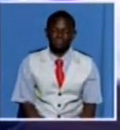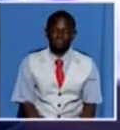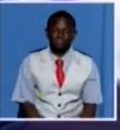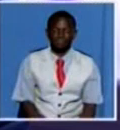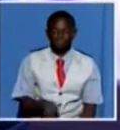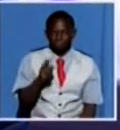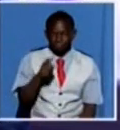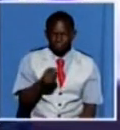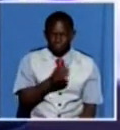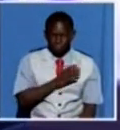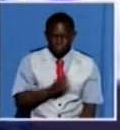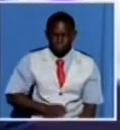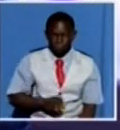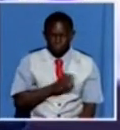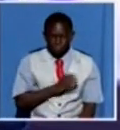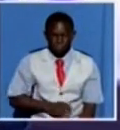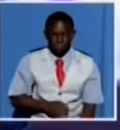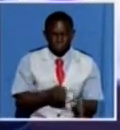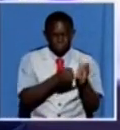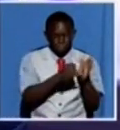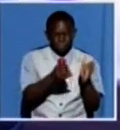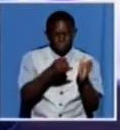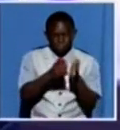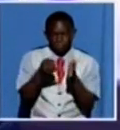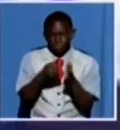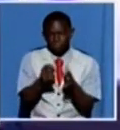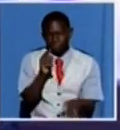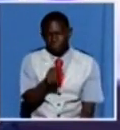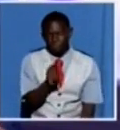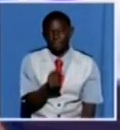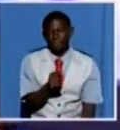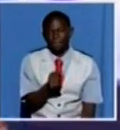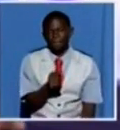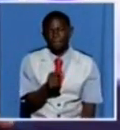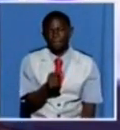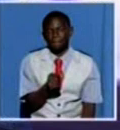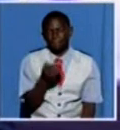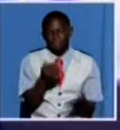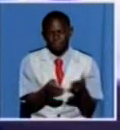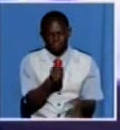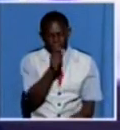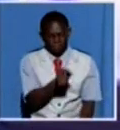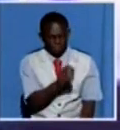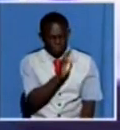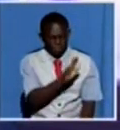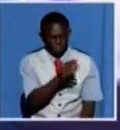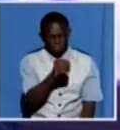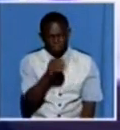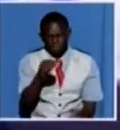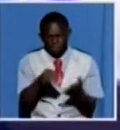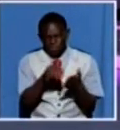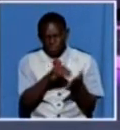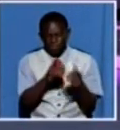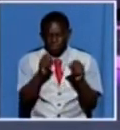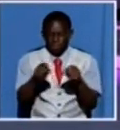companies, Zambian-owned companies with capacity, you give them maybe each $5–10 million to participate. How